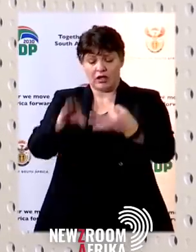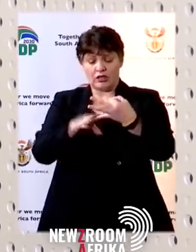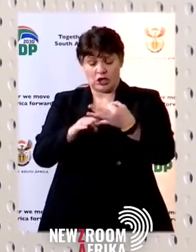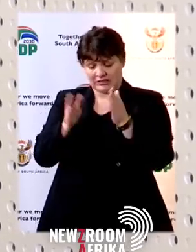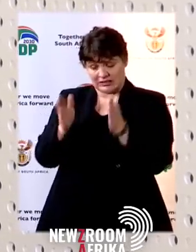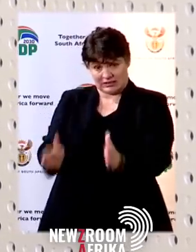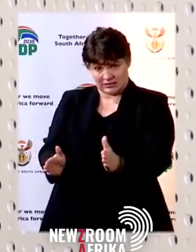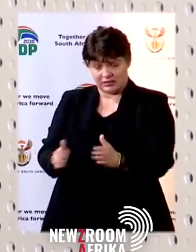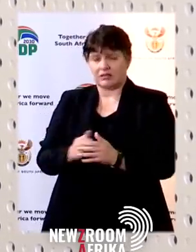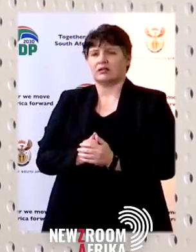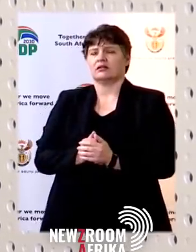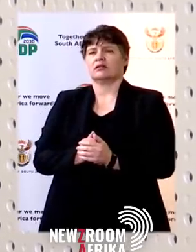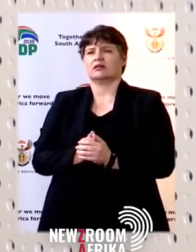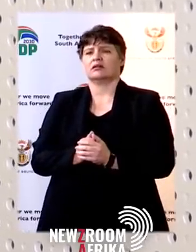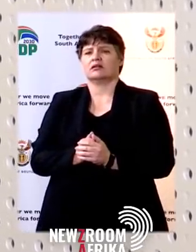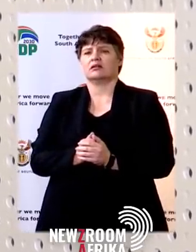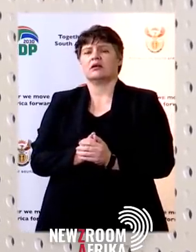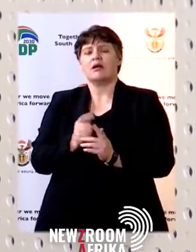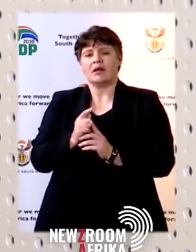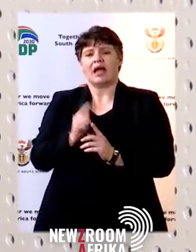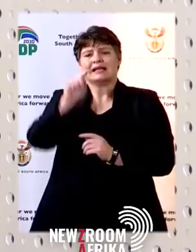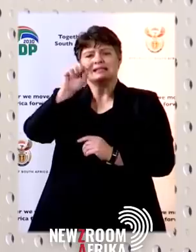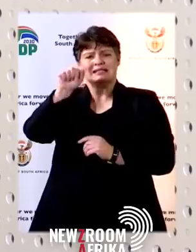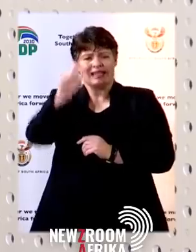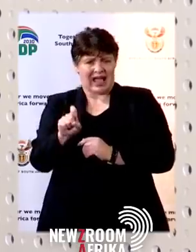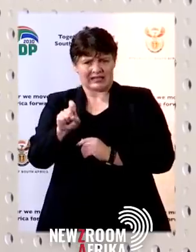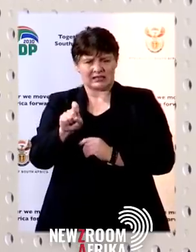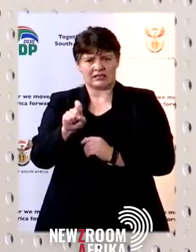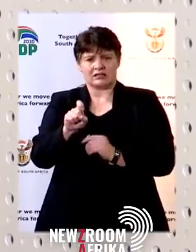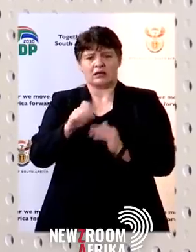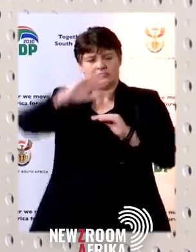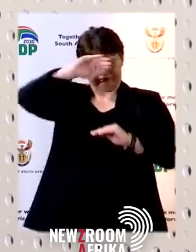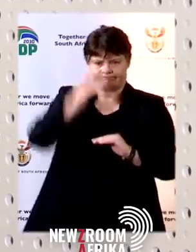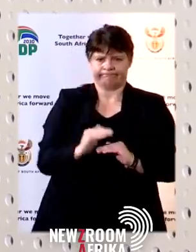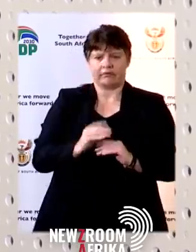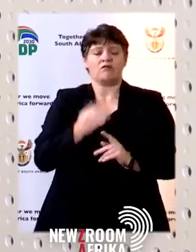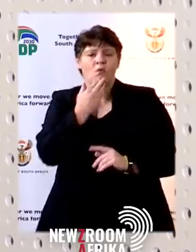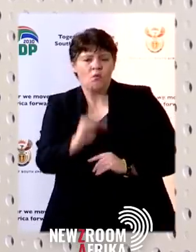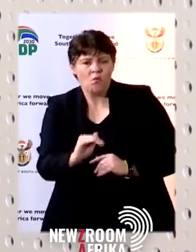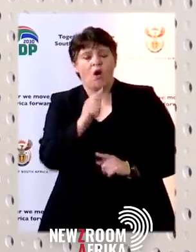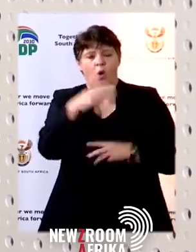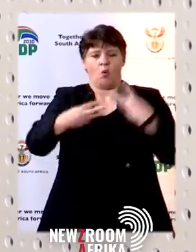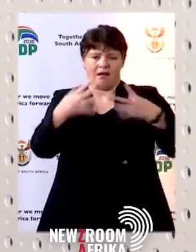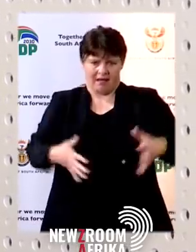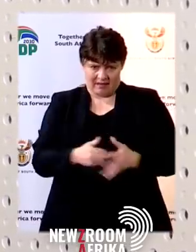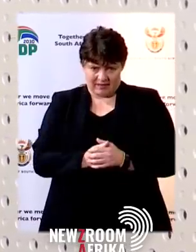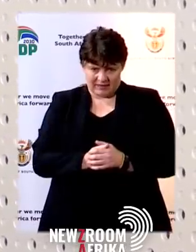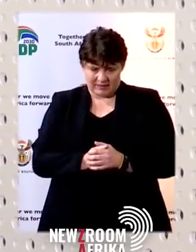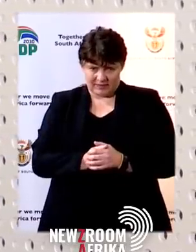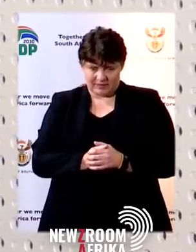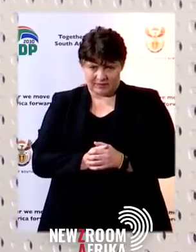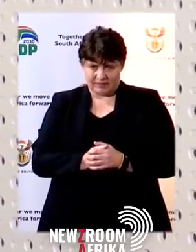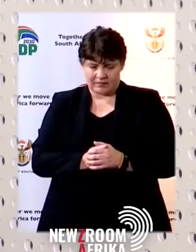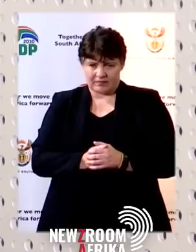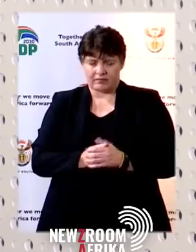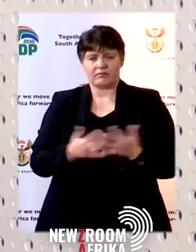an extensive set of tax relief measures and support for workers. My other colleagues,